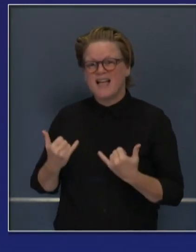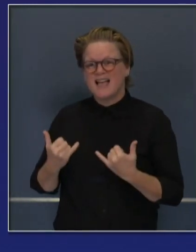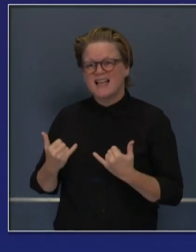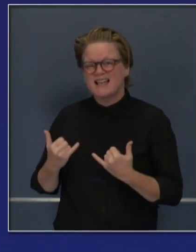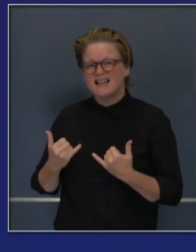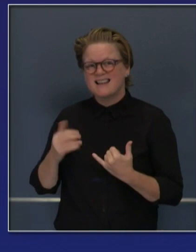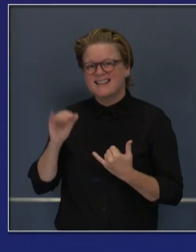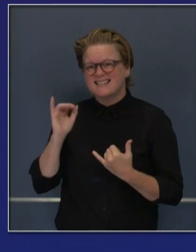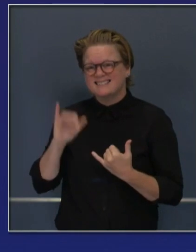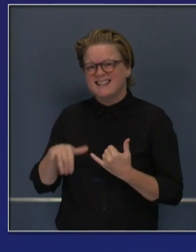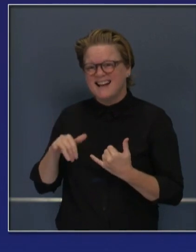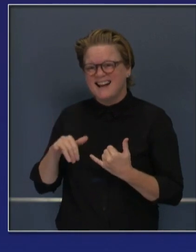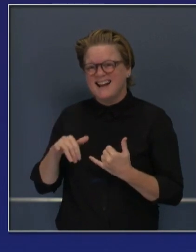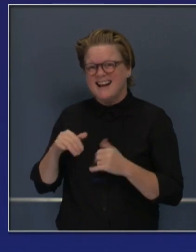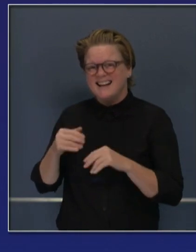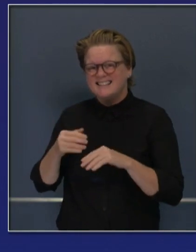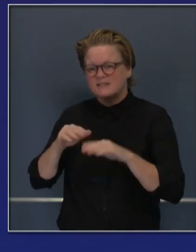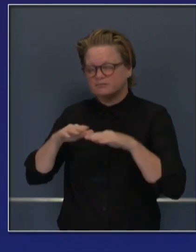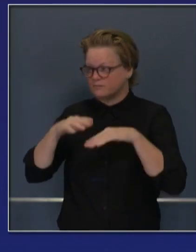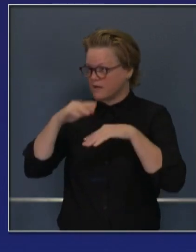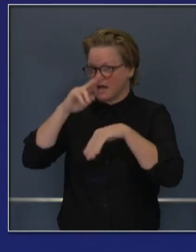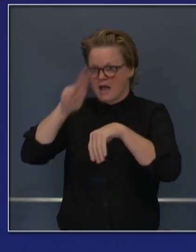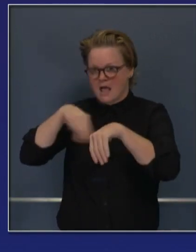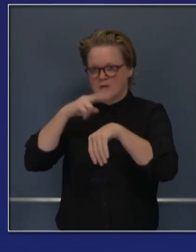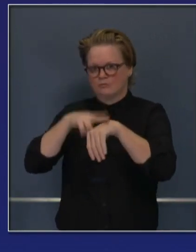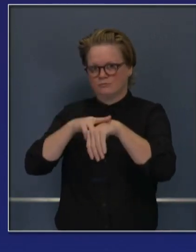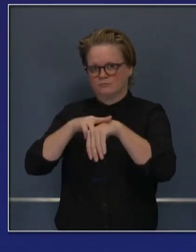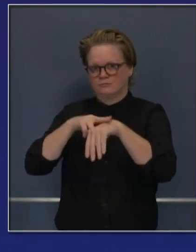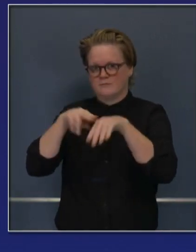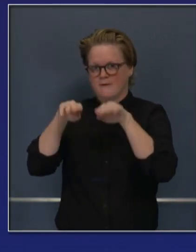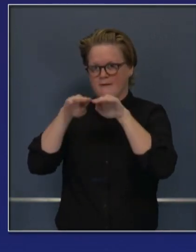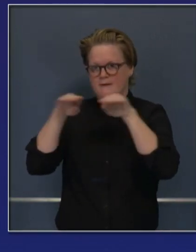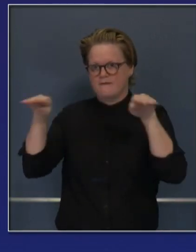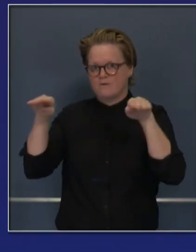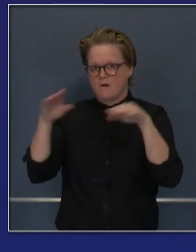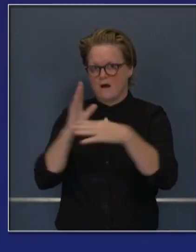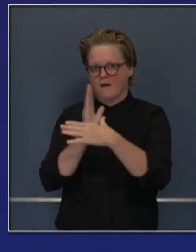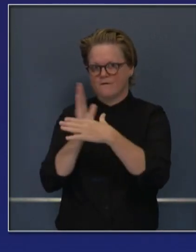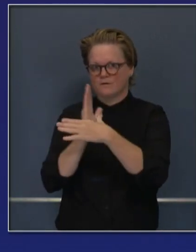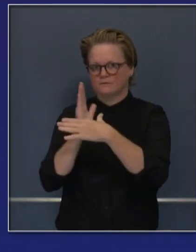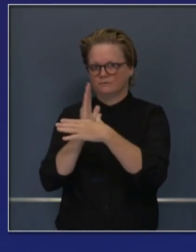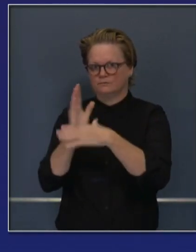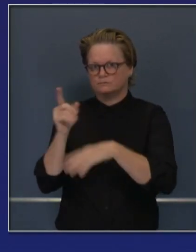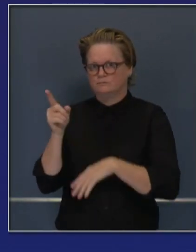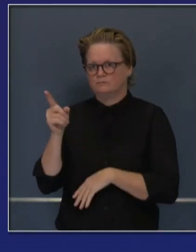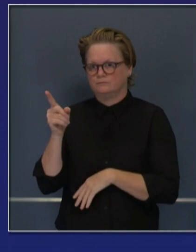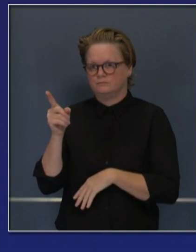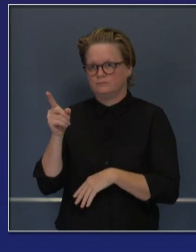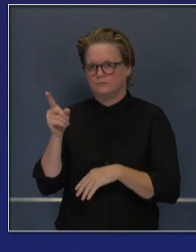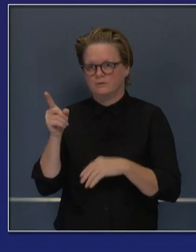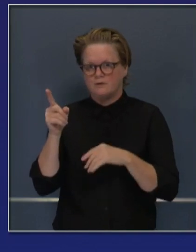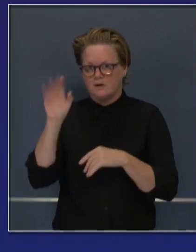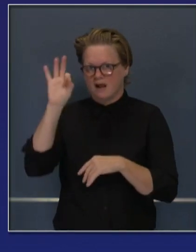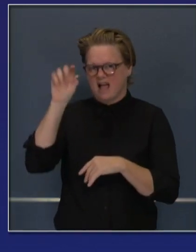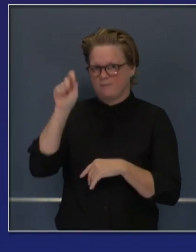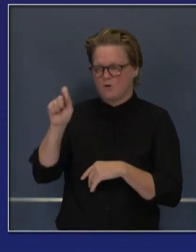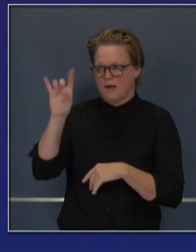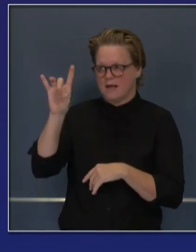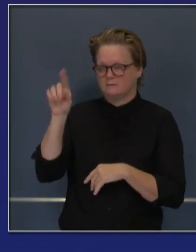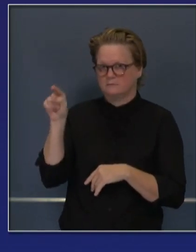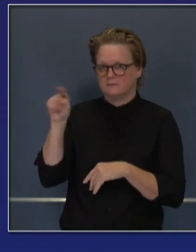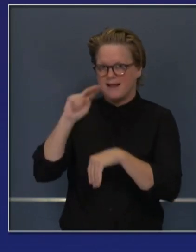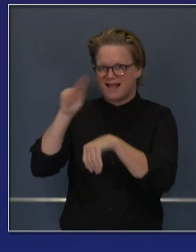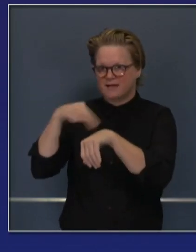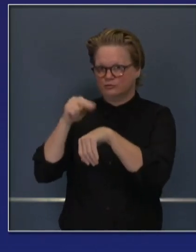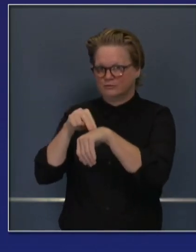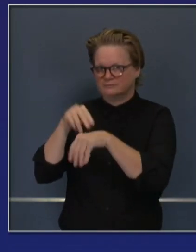is the new national test positivity rate that came out over a 7-day period, 9.8%. Again, California